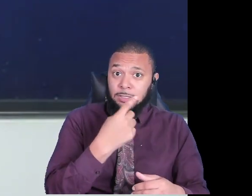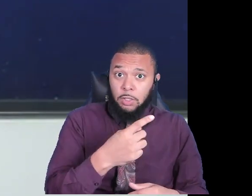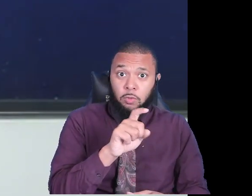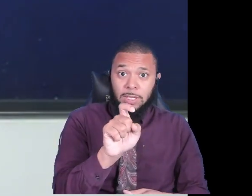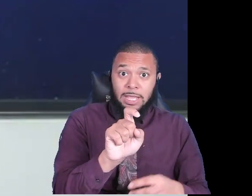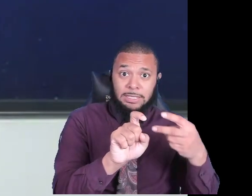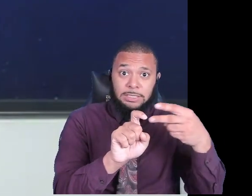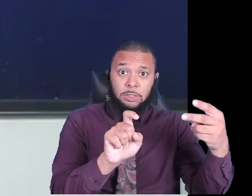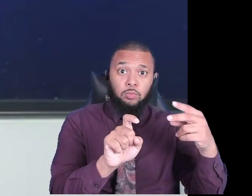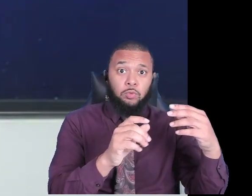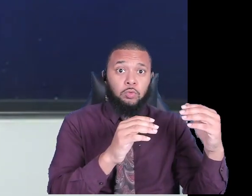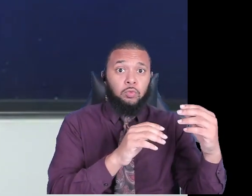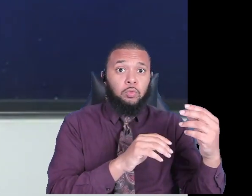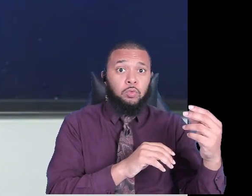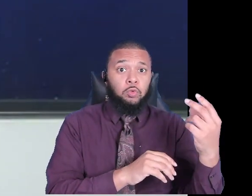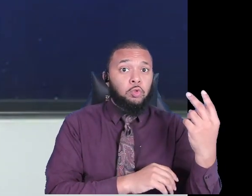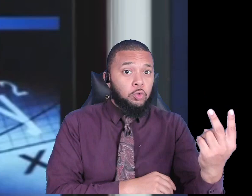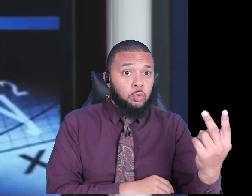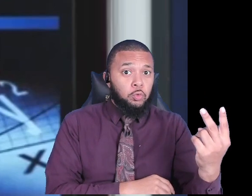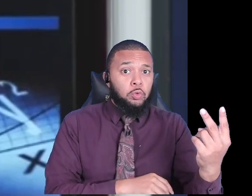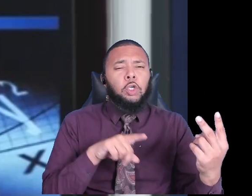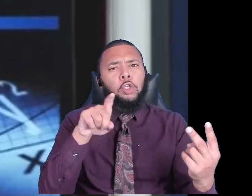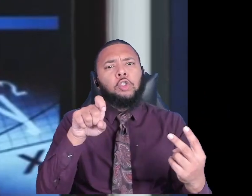be able to evaluate that expression.